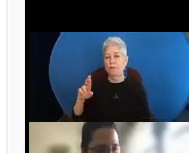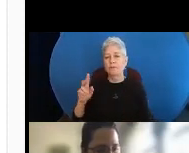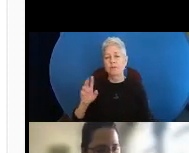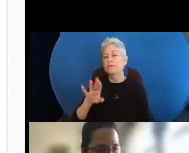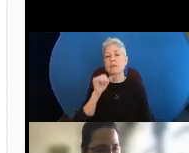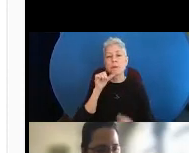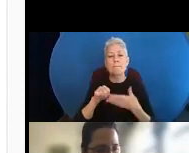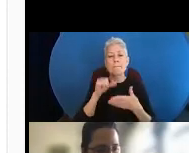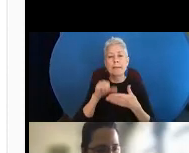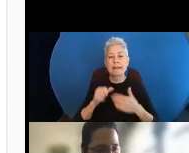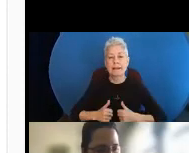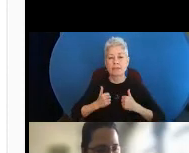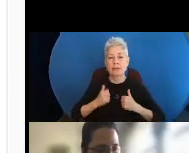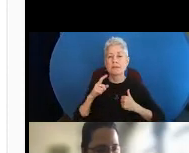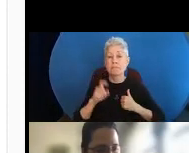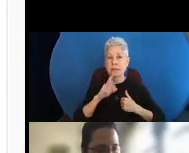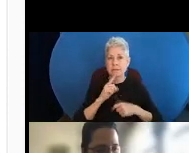mailing address.